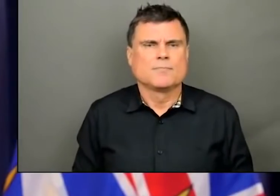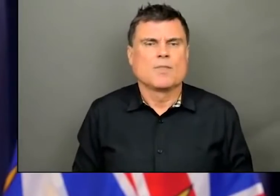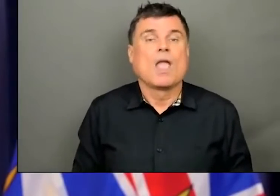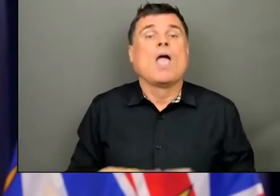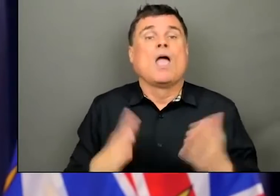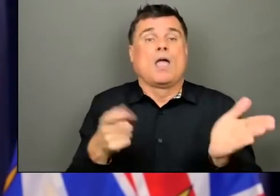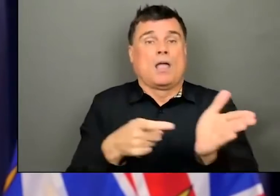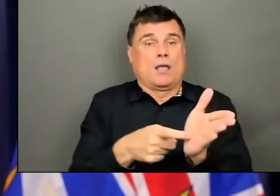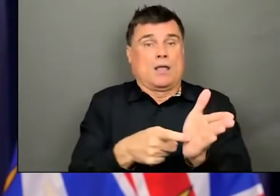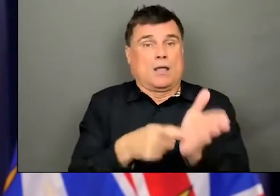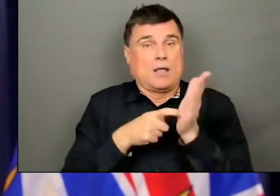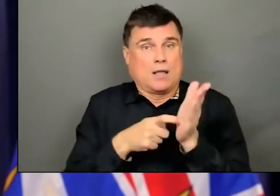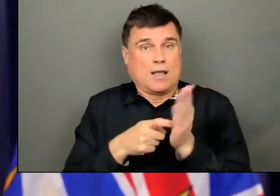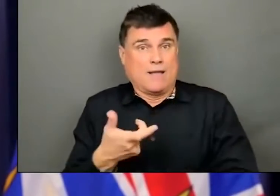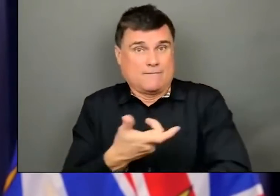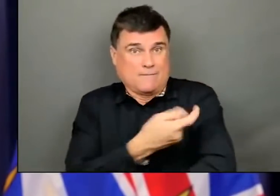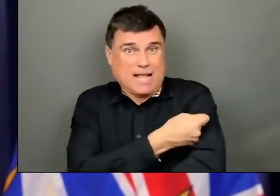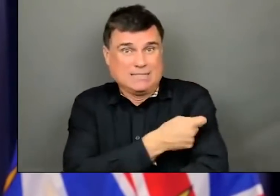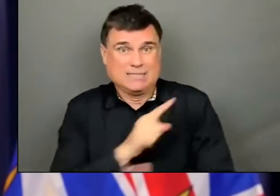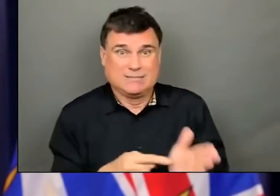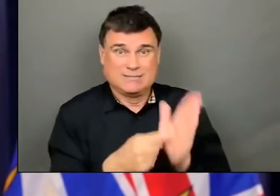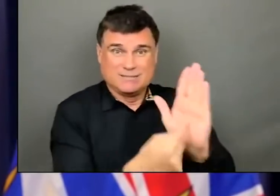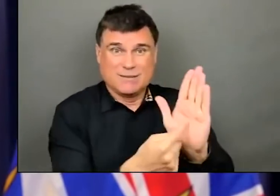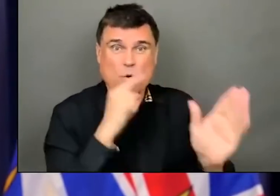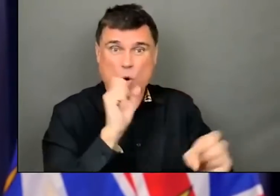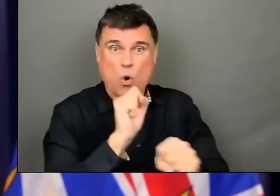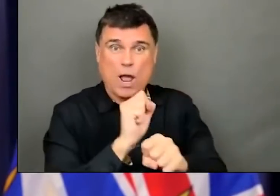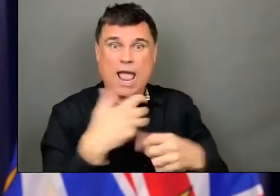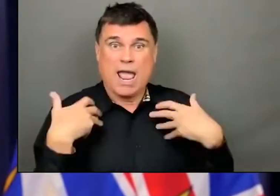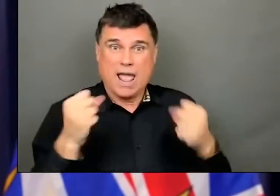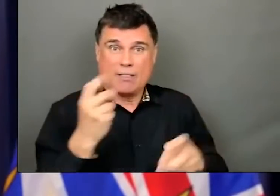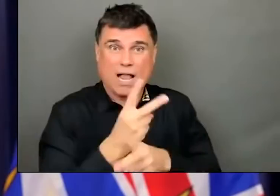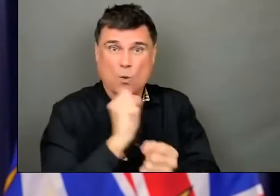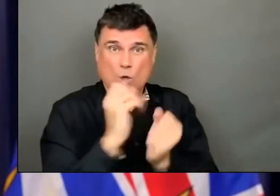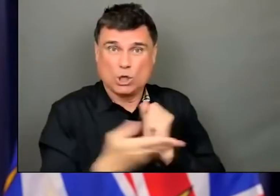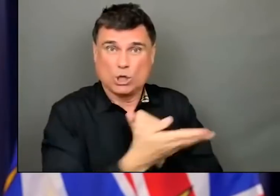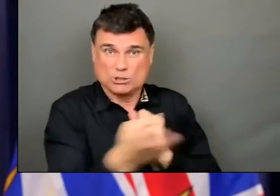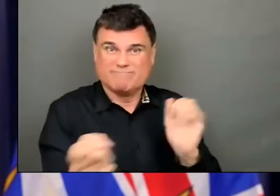have 127, excluding long-term care and assisted living,